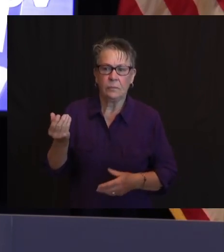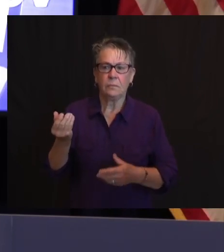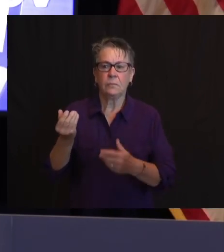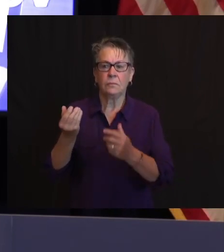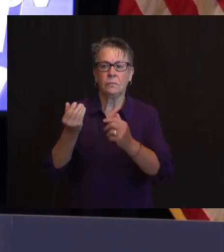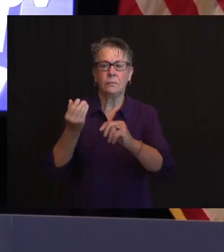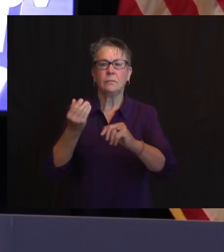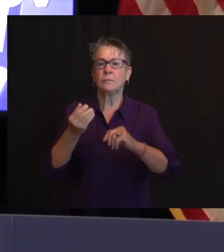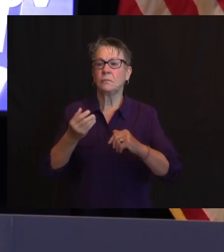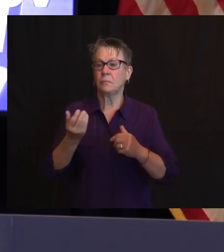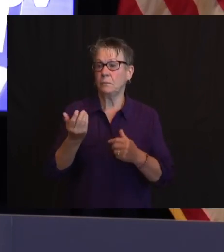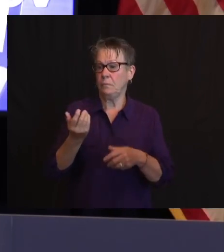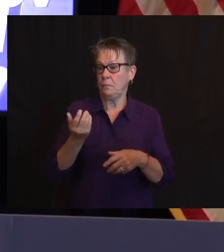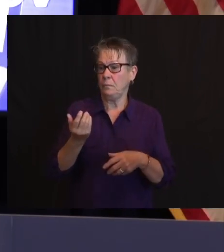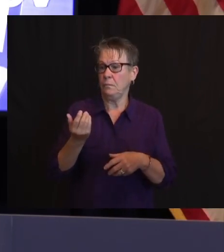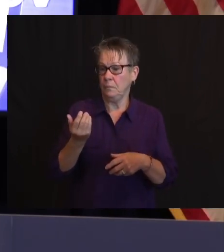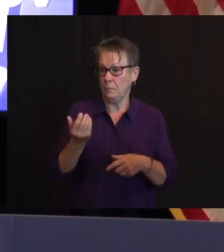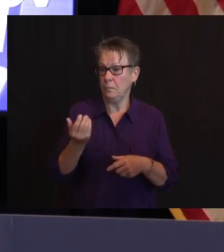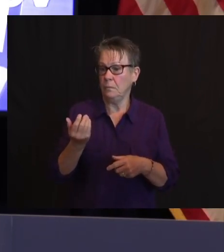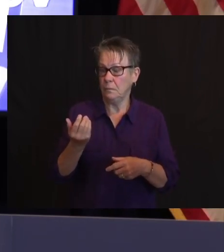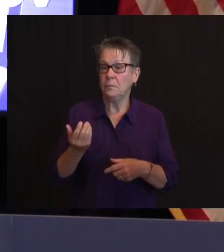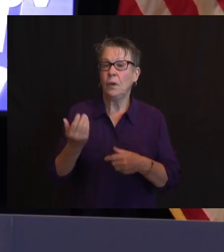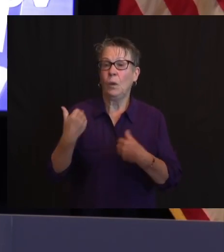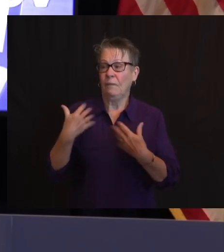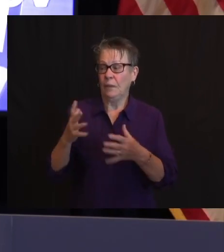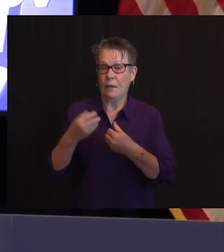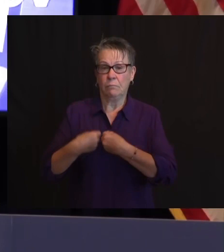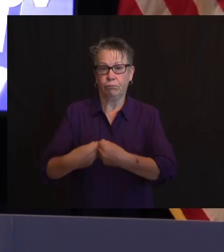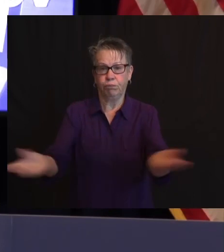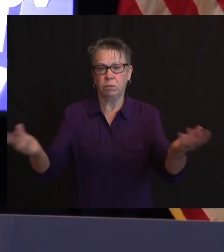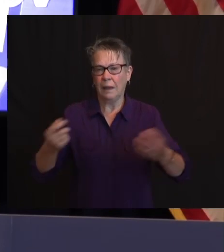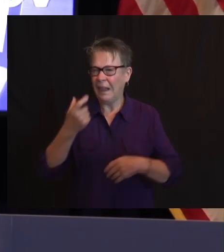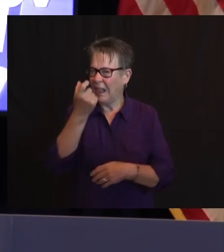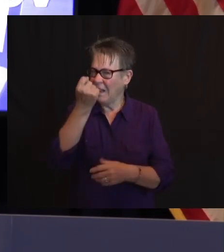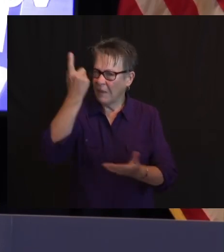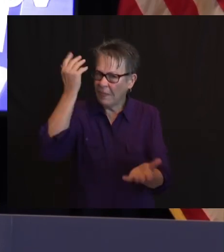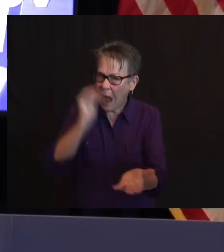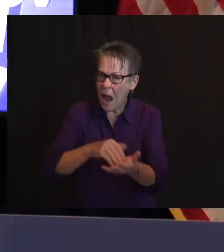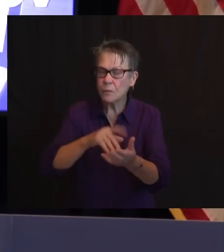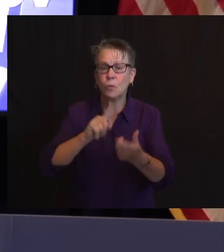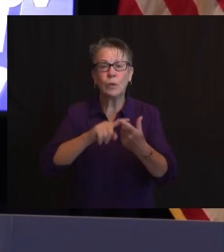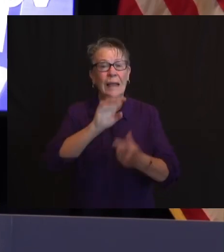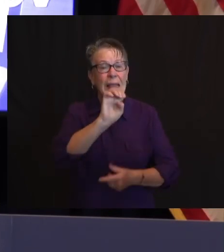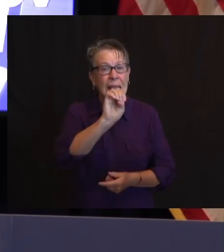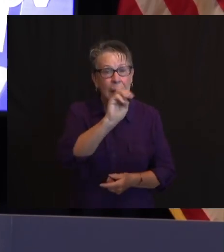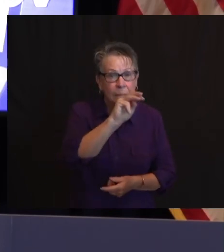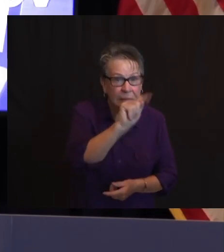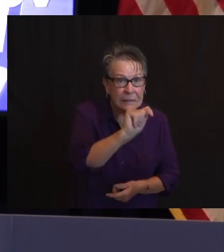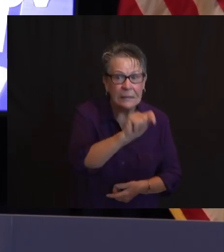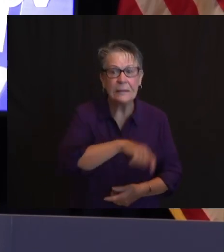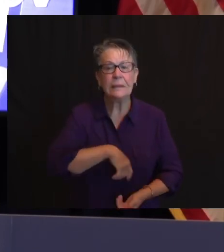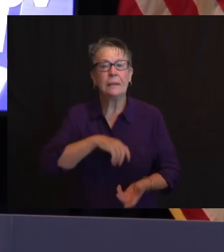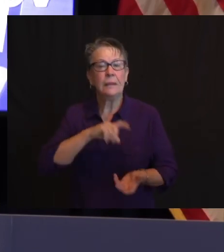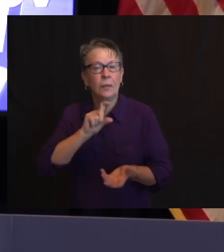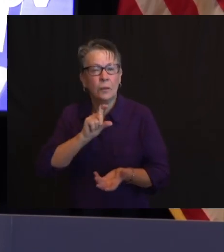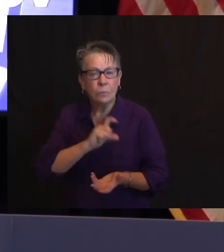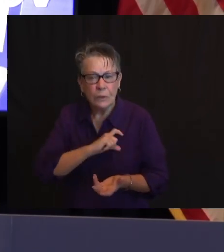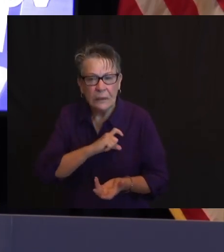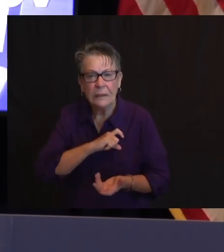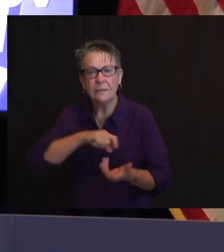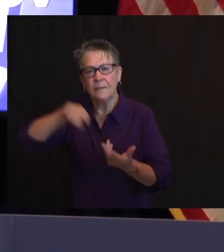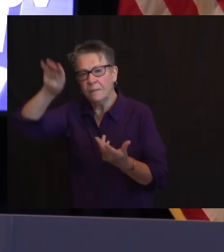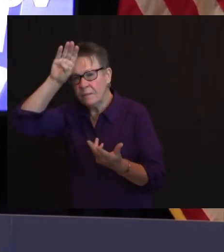Jersey. EMS clinicians have been responding to an increase in overdoses in the state, and we wanted to ensure that they